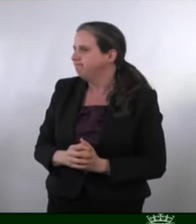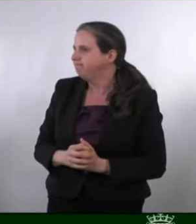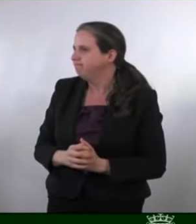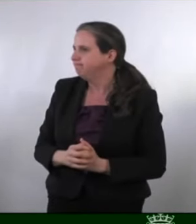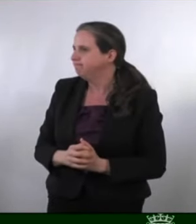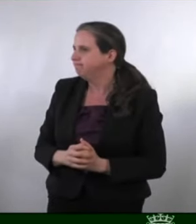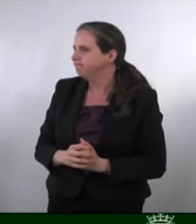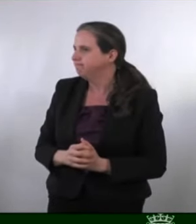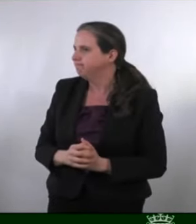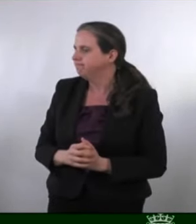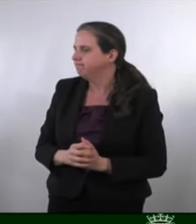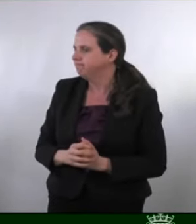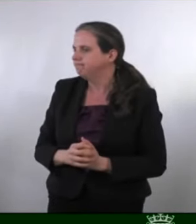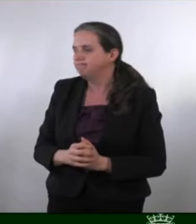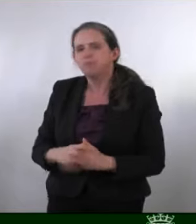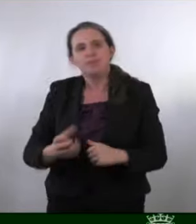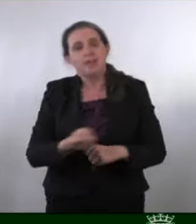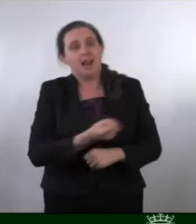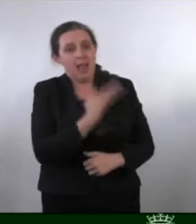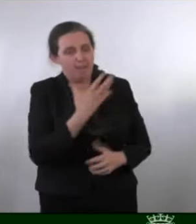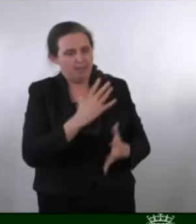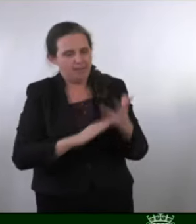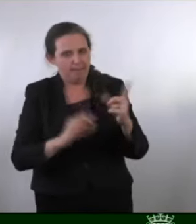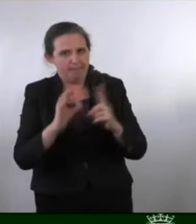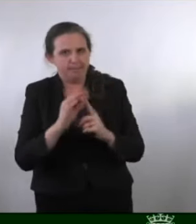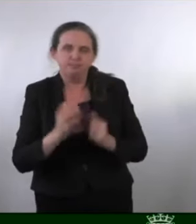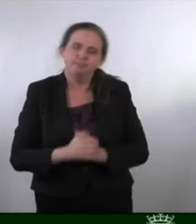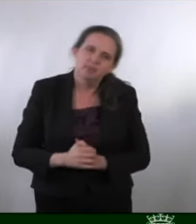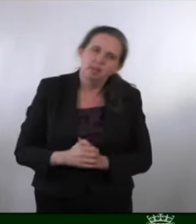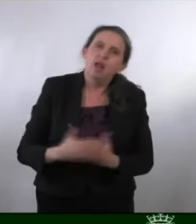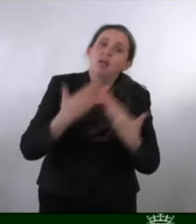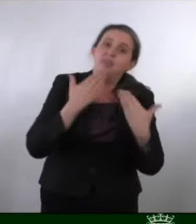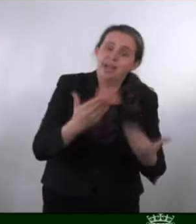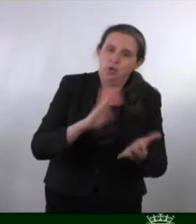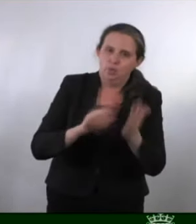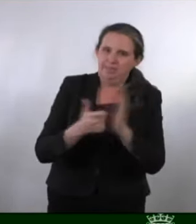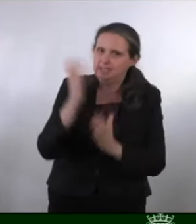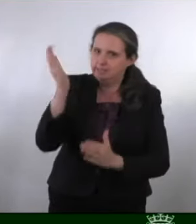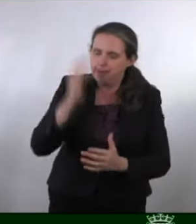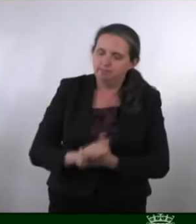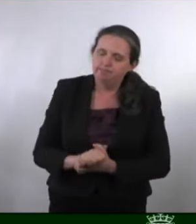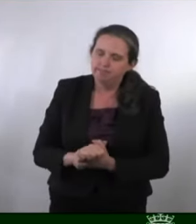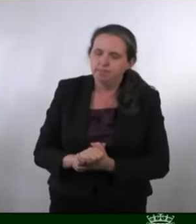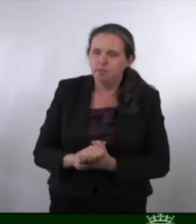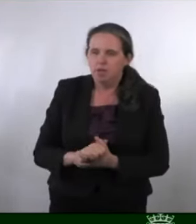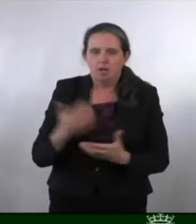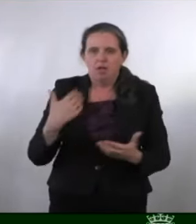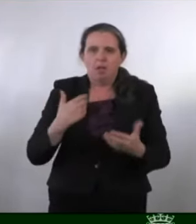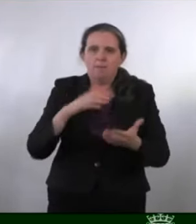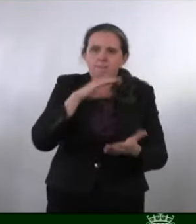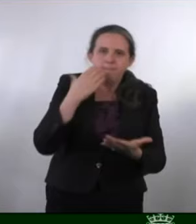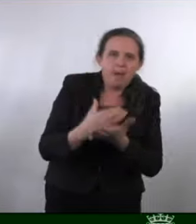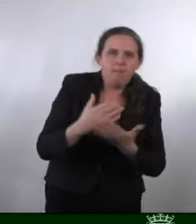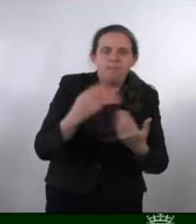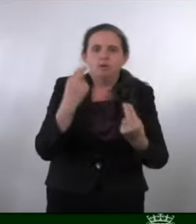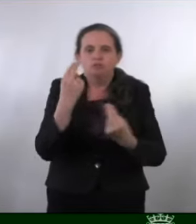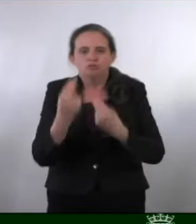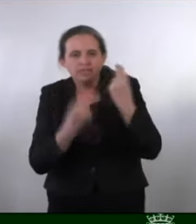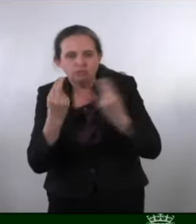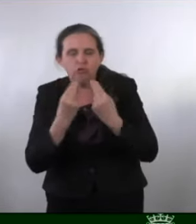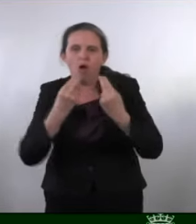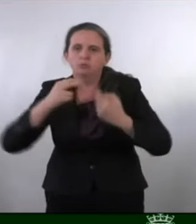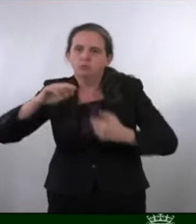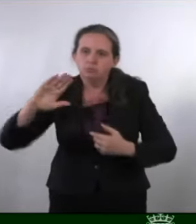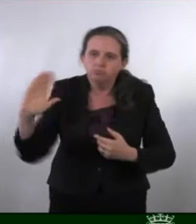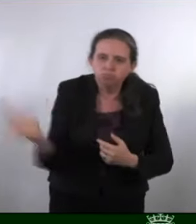pub and hospitality sector and are going to be lost. The Prime Minister at the beginning of this crisis said that government actions